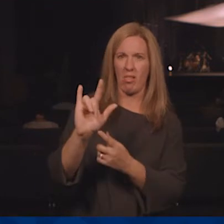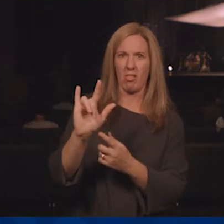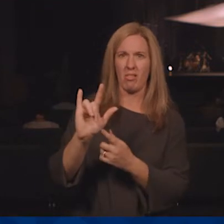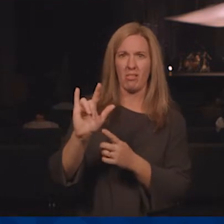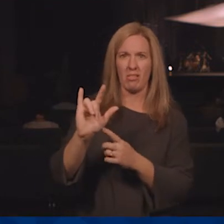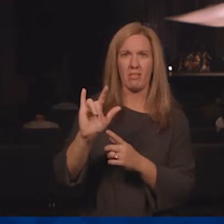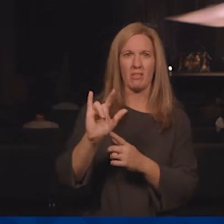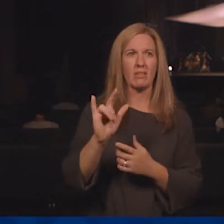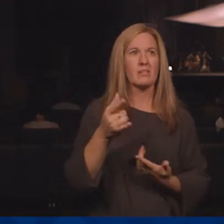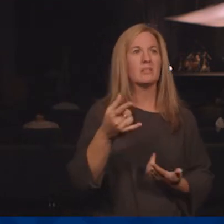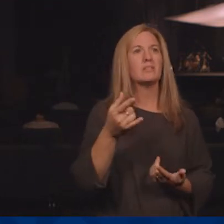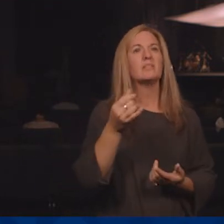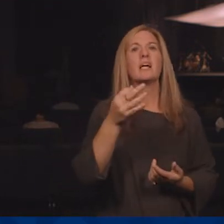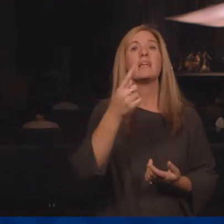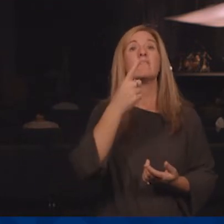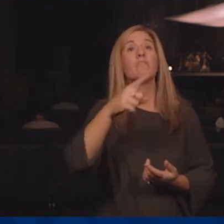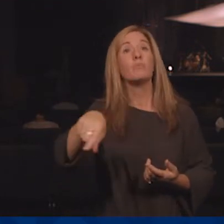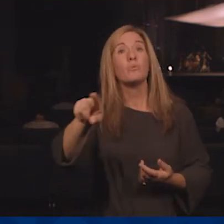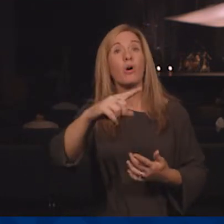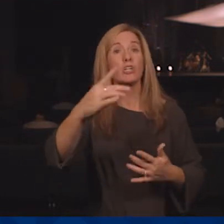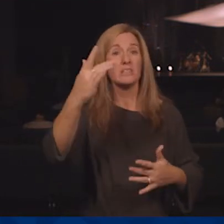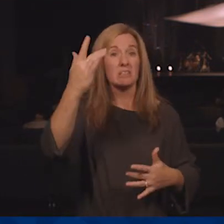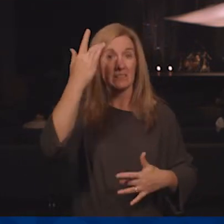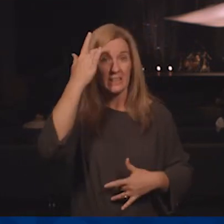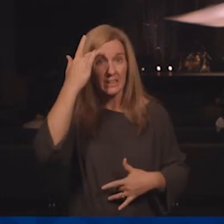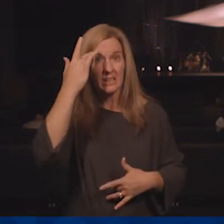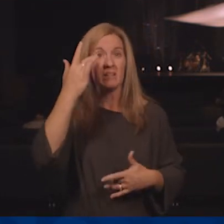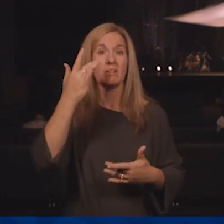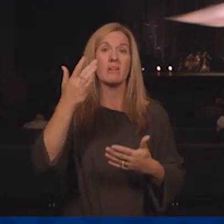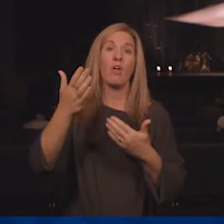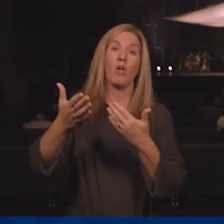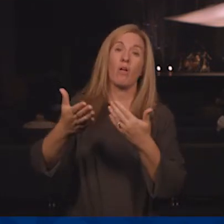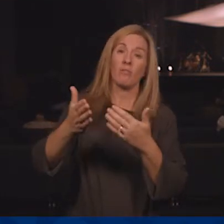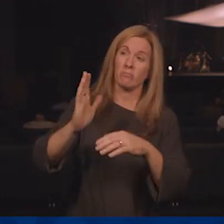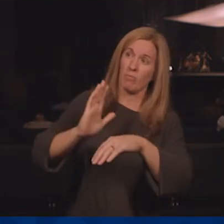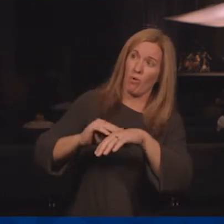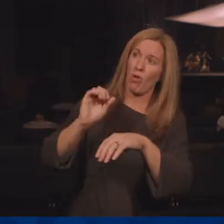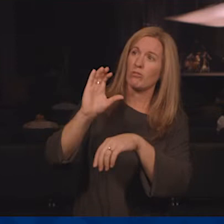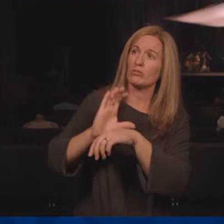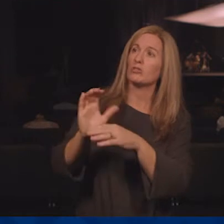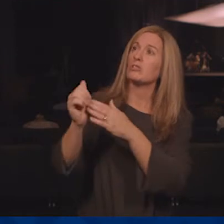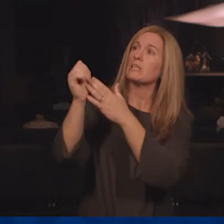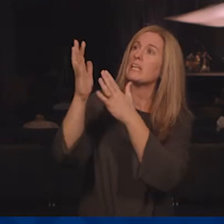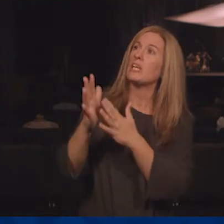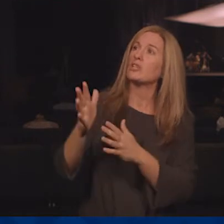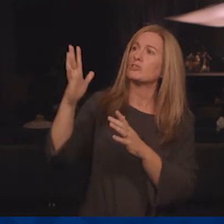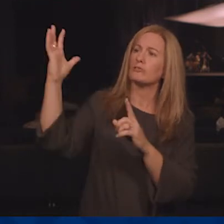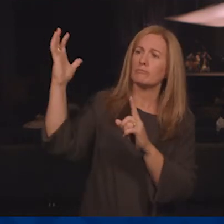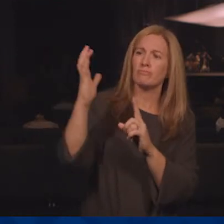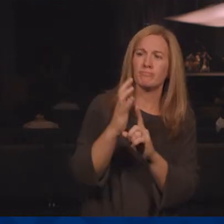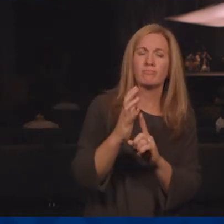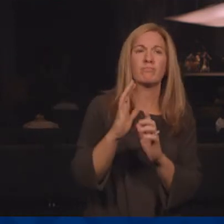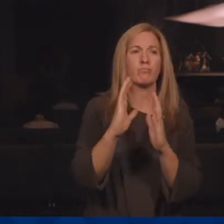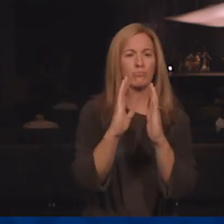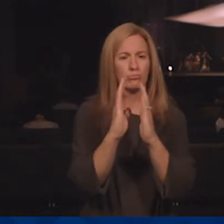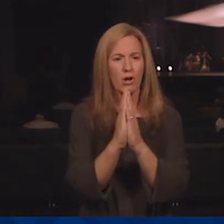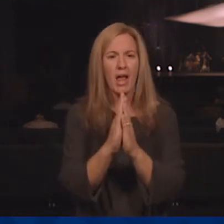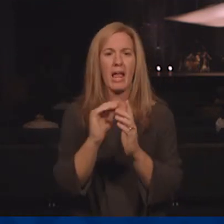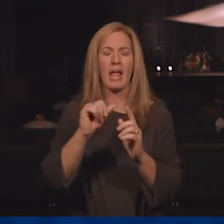sick, let them call the elders of the church to pray over them and anoint them with oil in the name of the